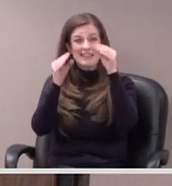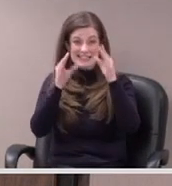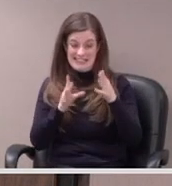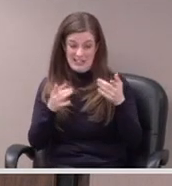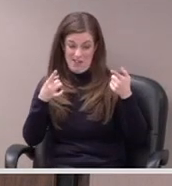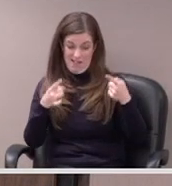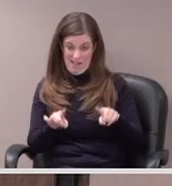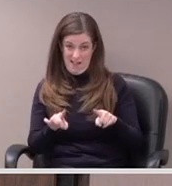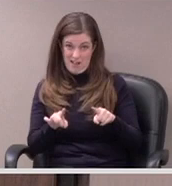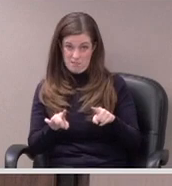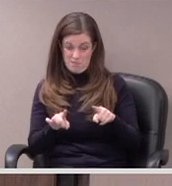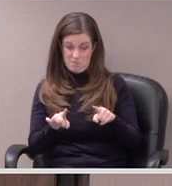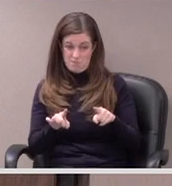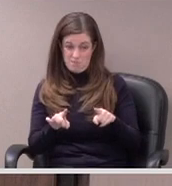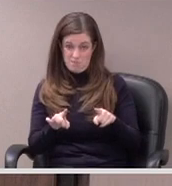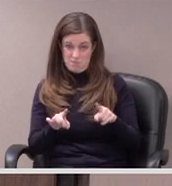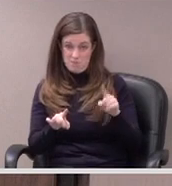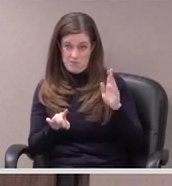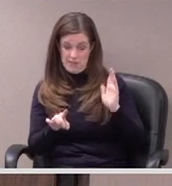that